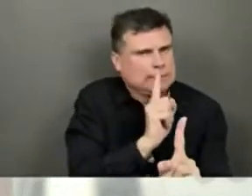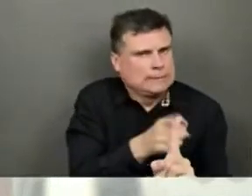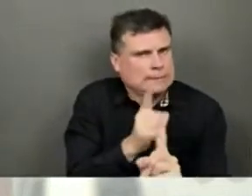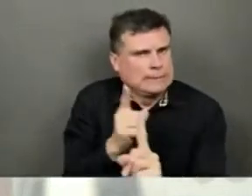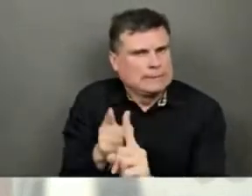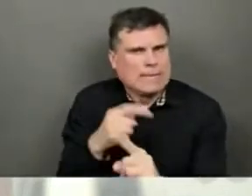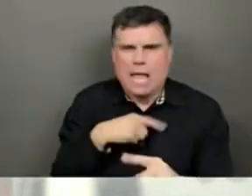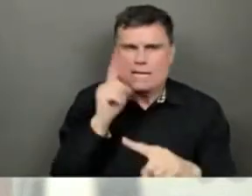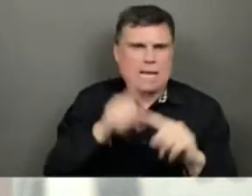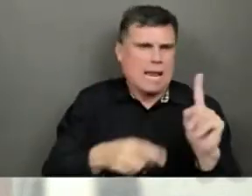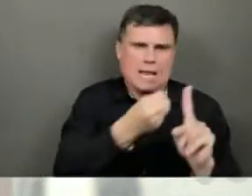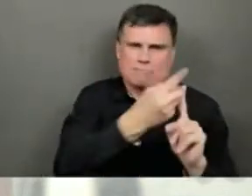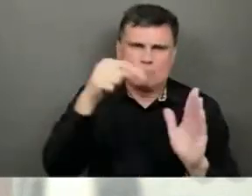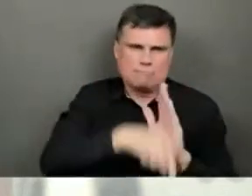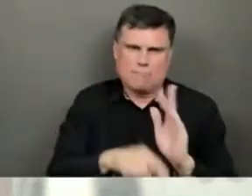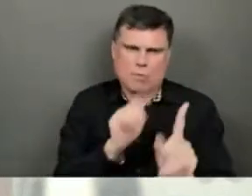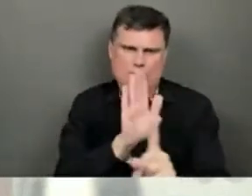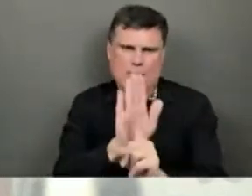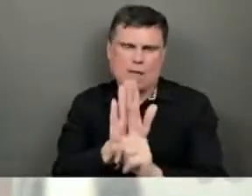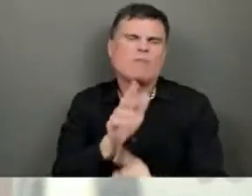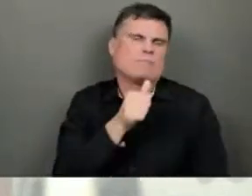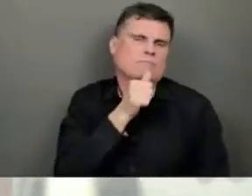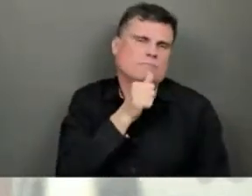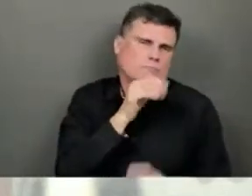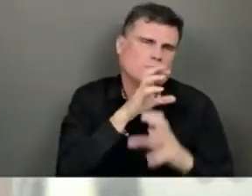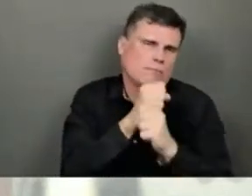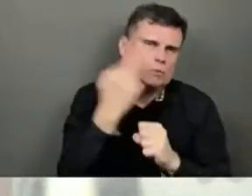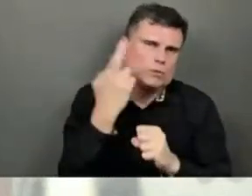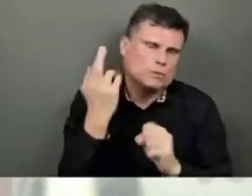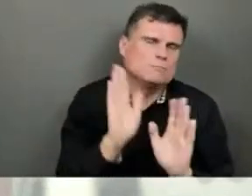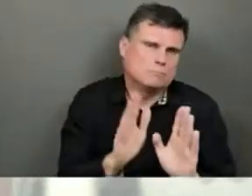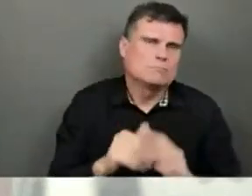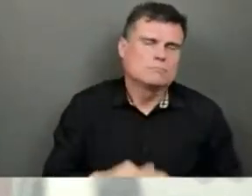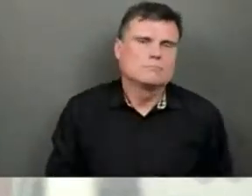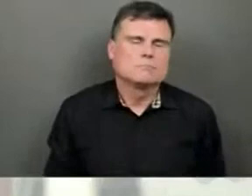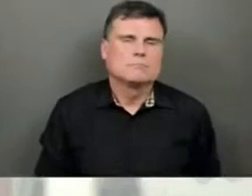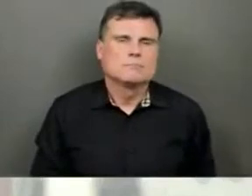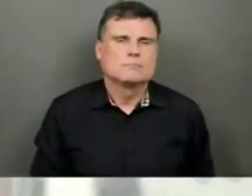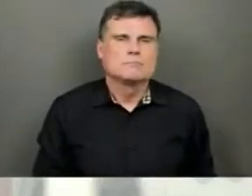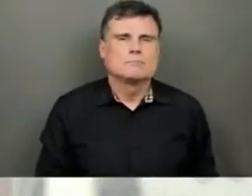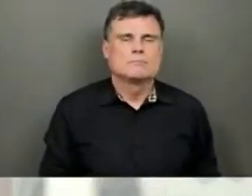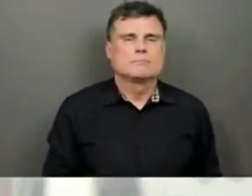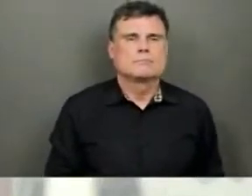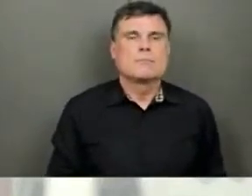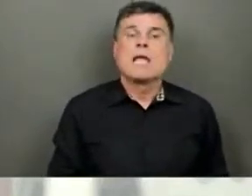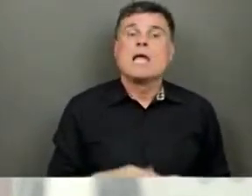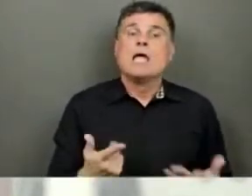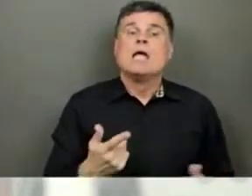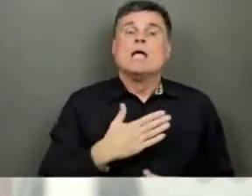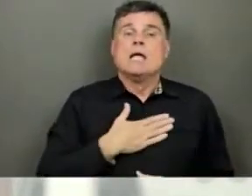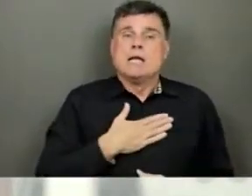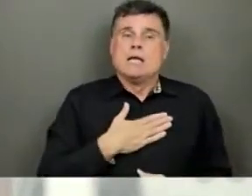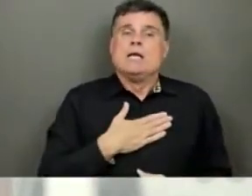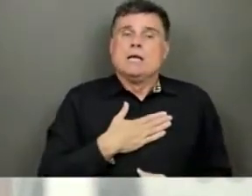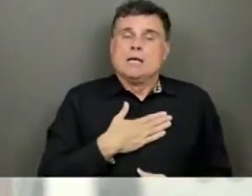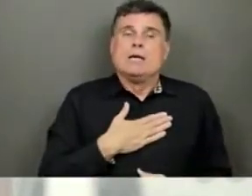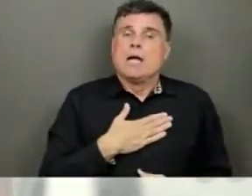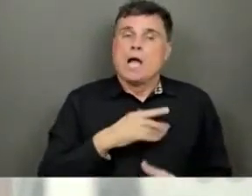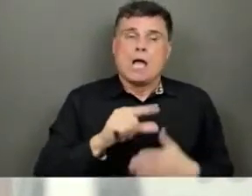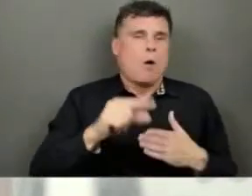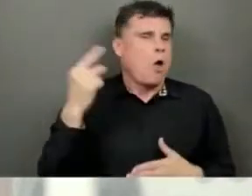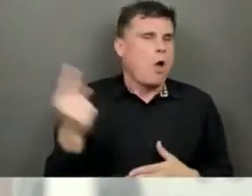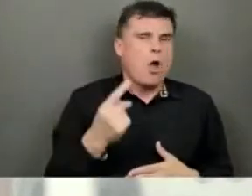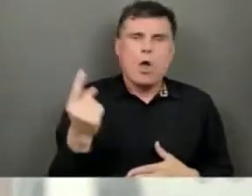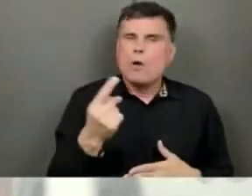always interested and open to hearing people's experiences, positive and their struggles with the